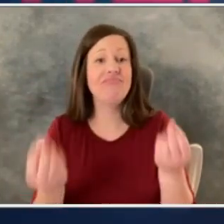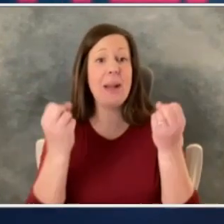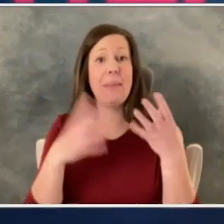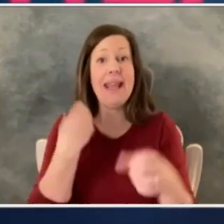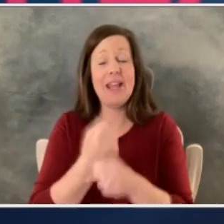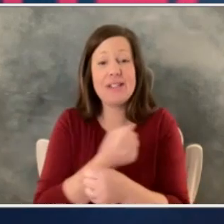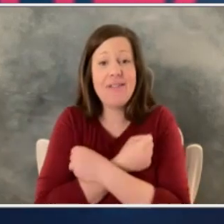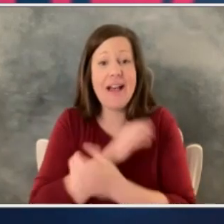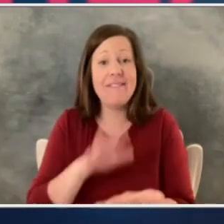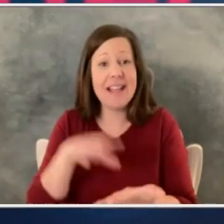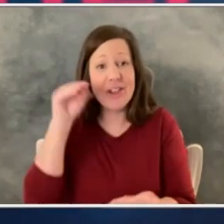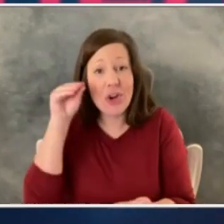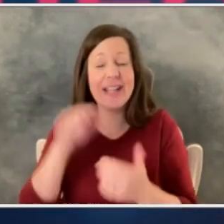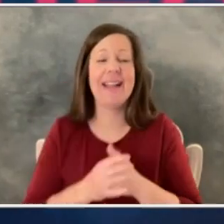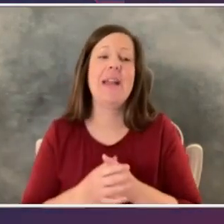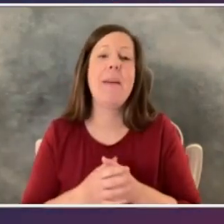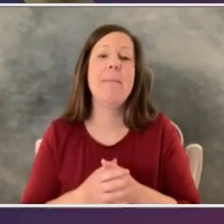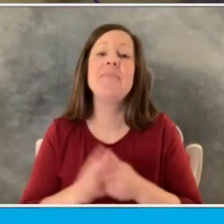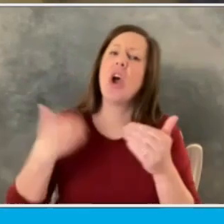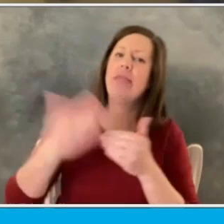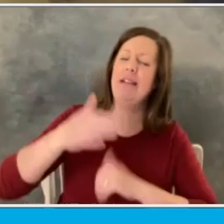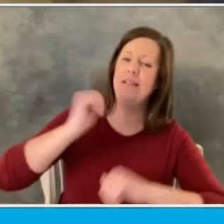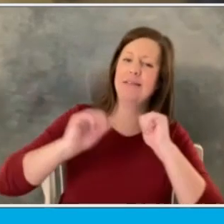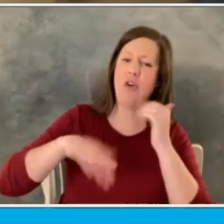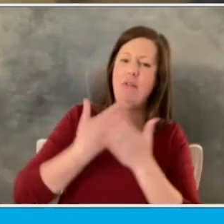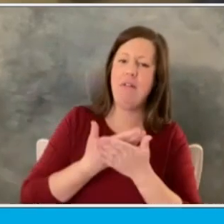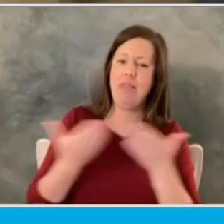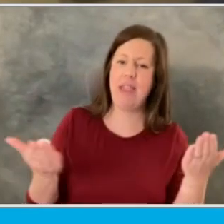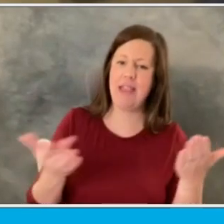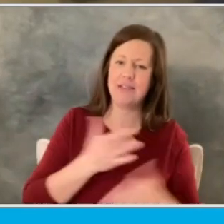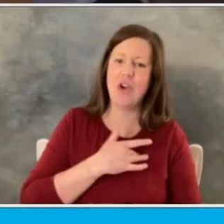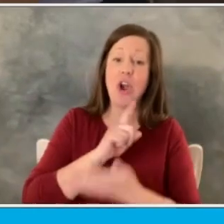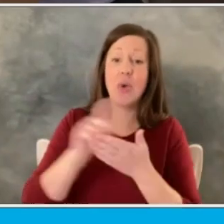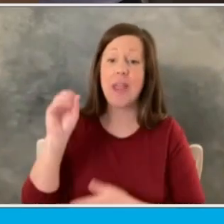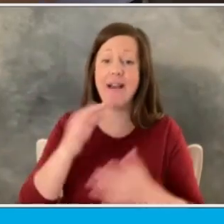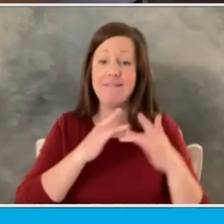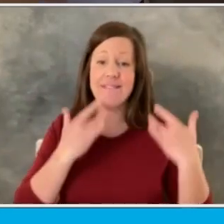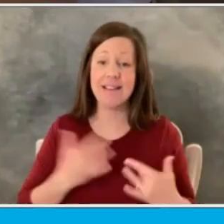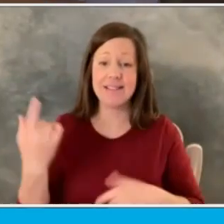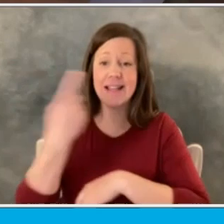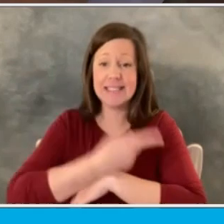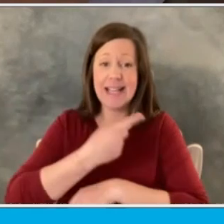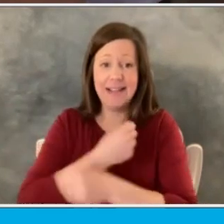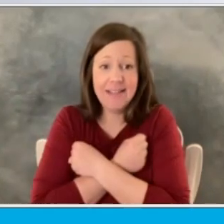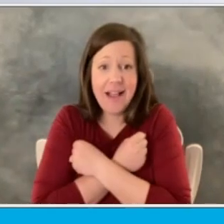workers. I'm Alexis Del Cid on the next All Things Heart. Our week of Valentine love continues with a family